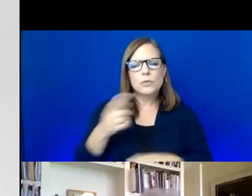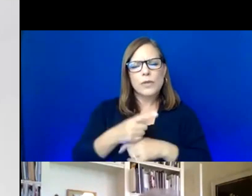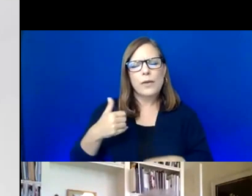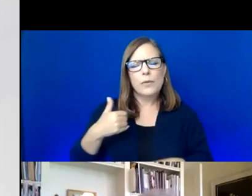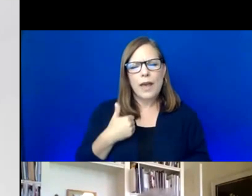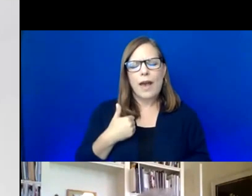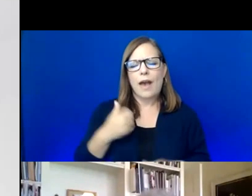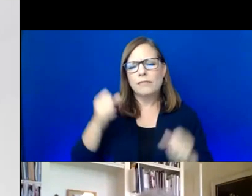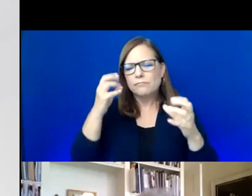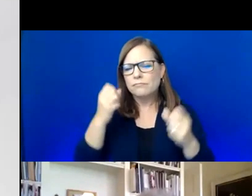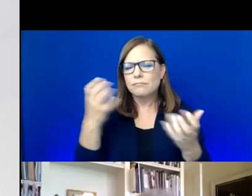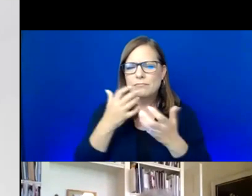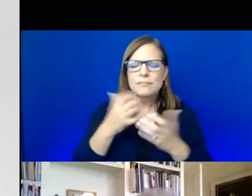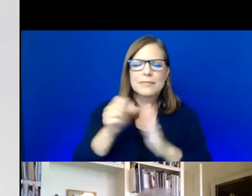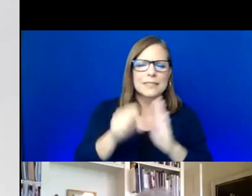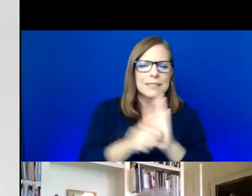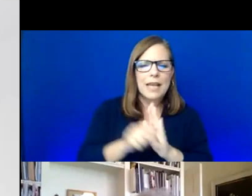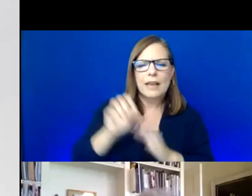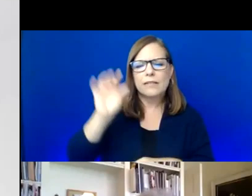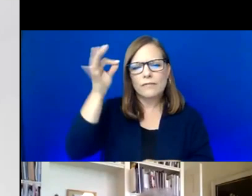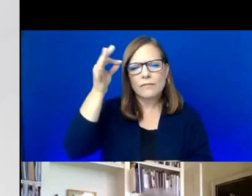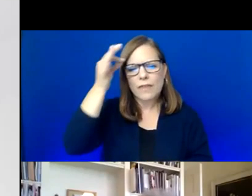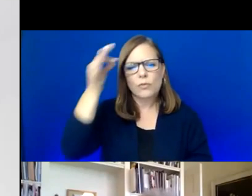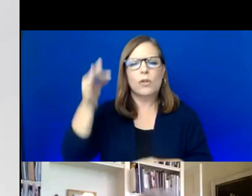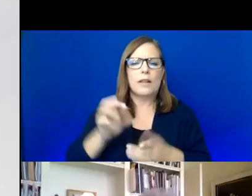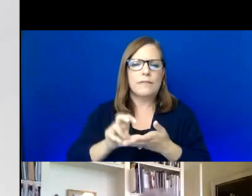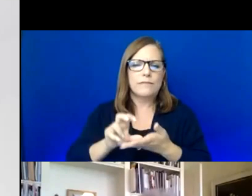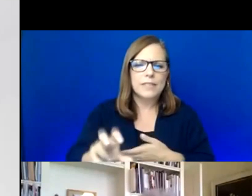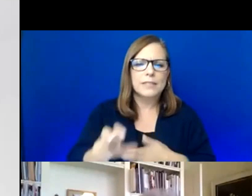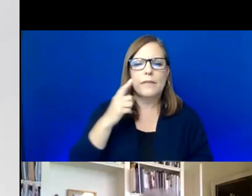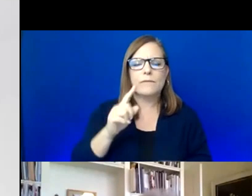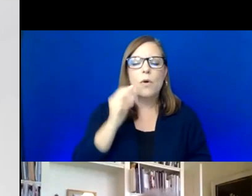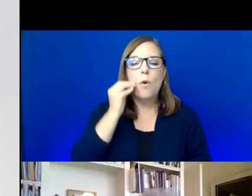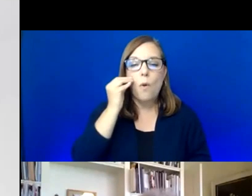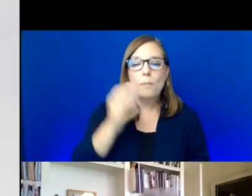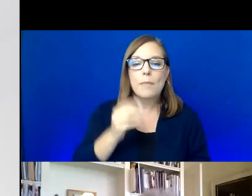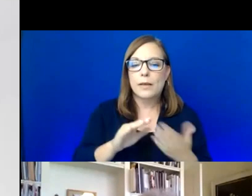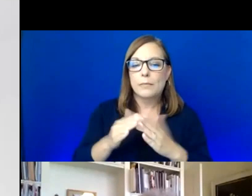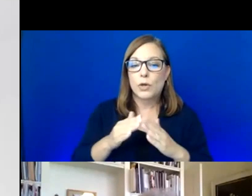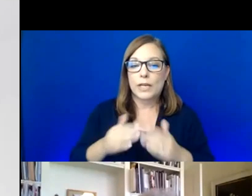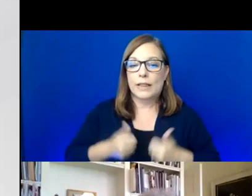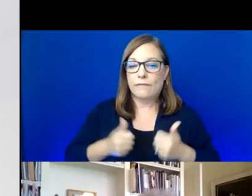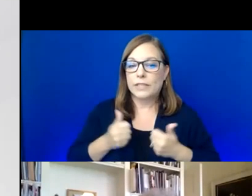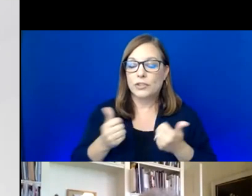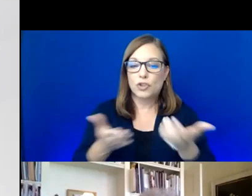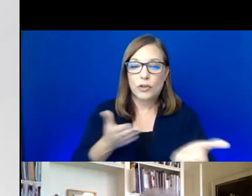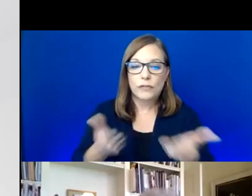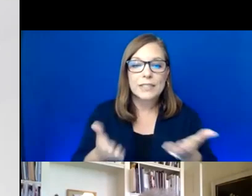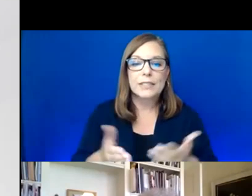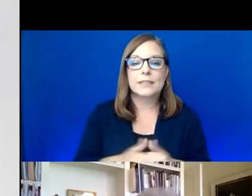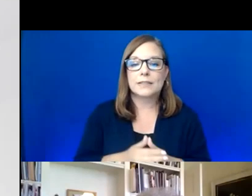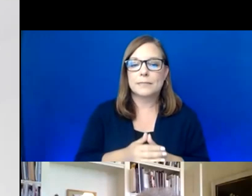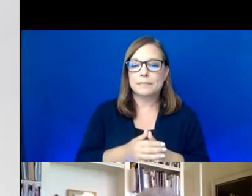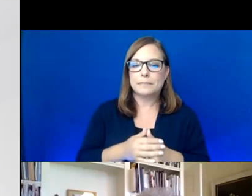state investment in home and community living services, navigation, transitions, workforce,